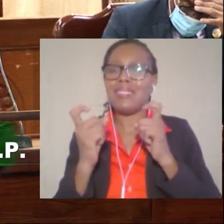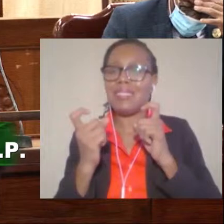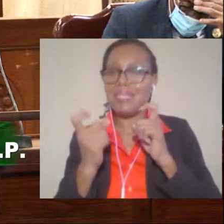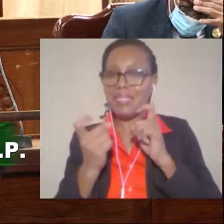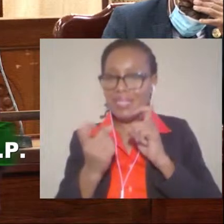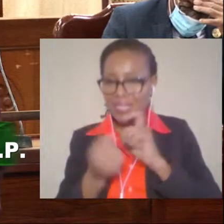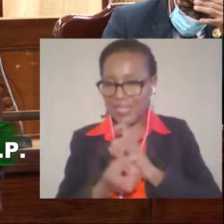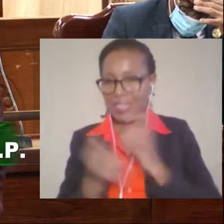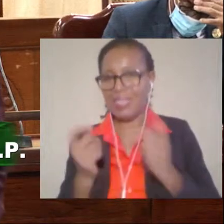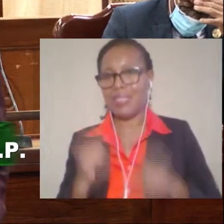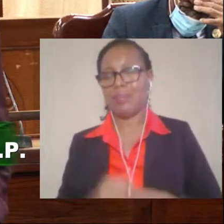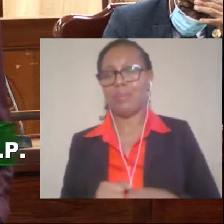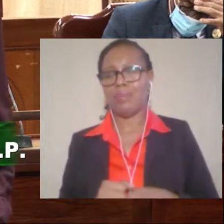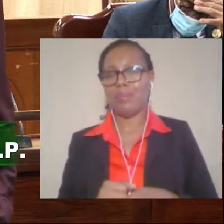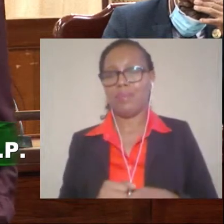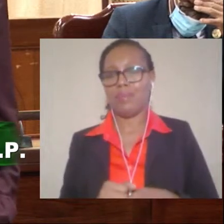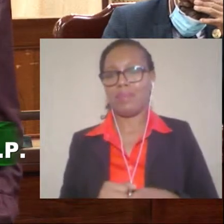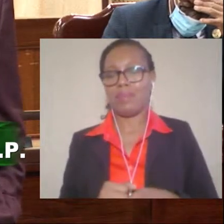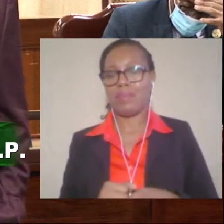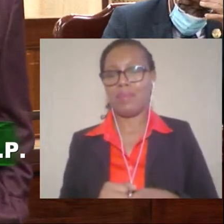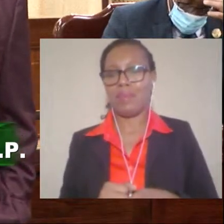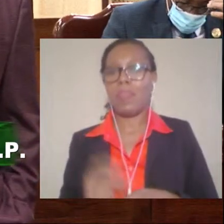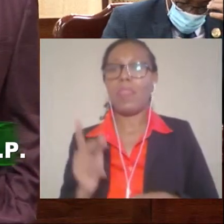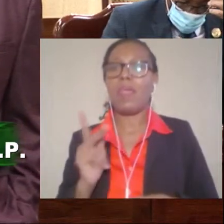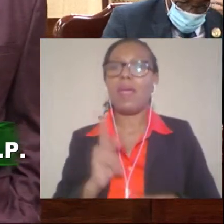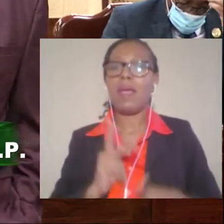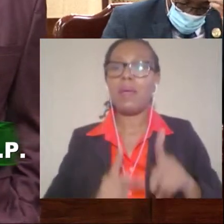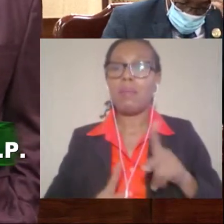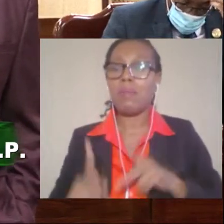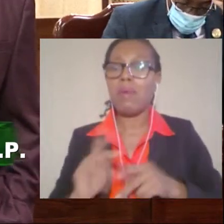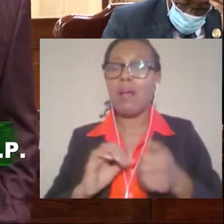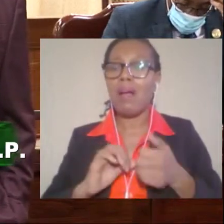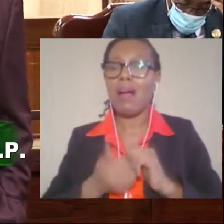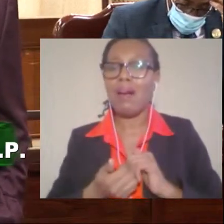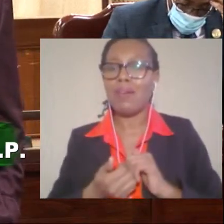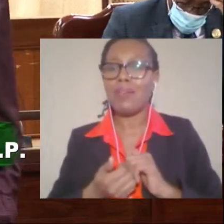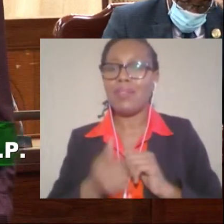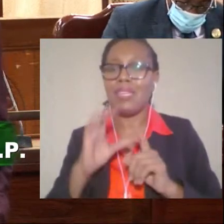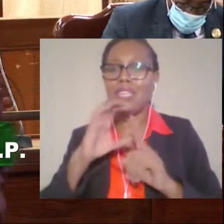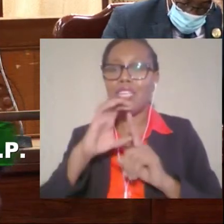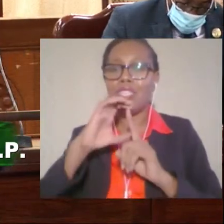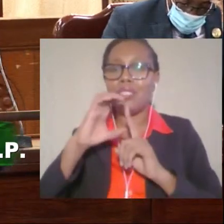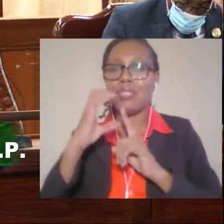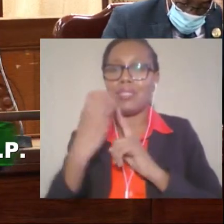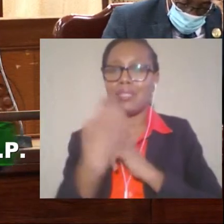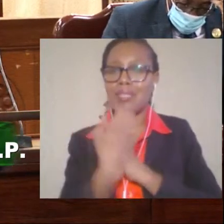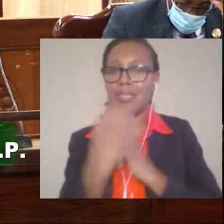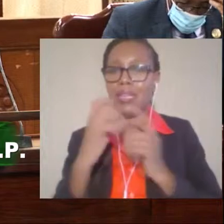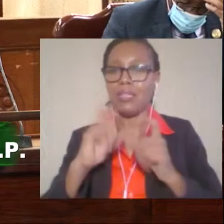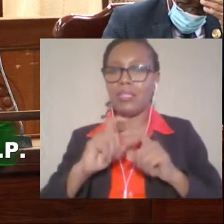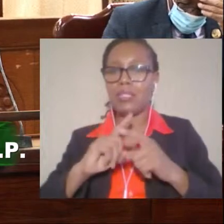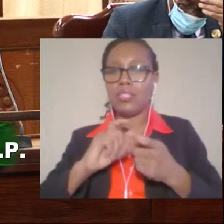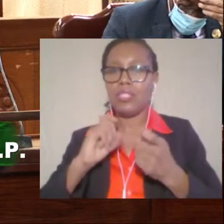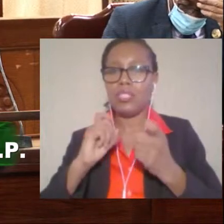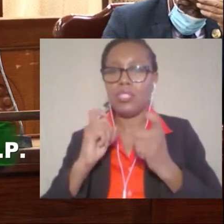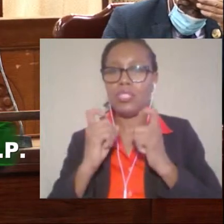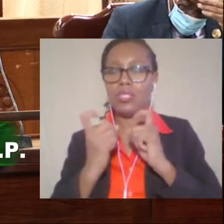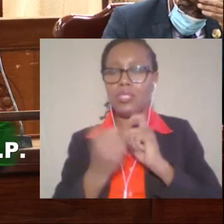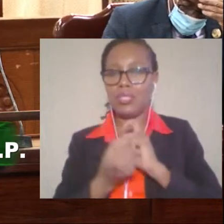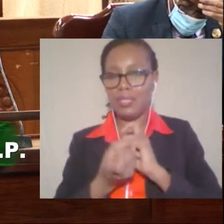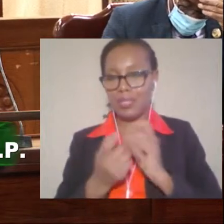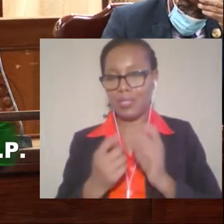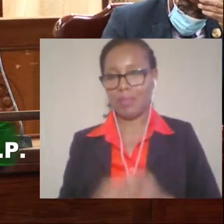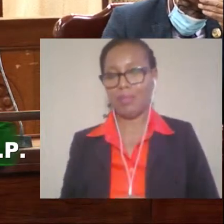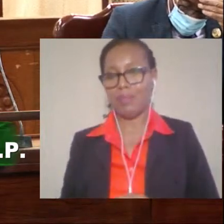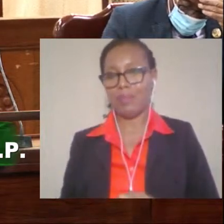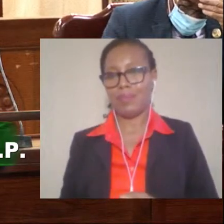world by changing their circumstances of poverty. The work of the Poverty Alleviation Bureau